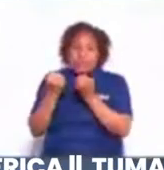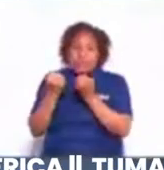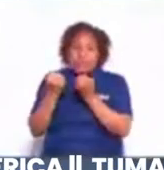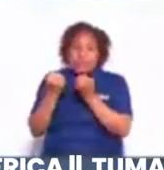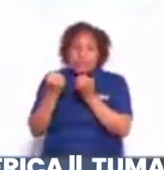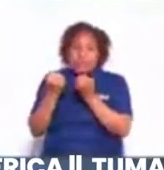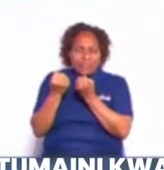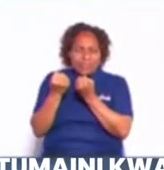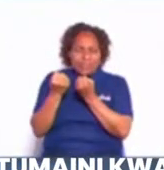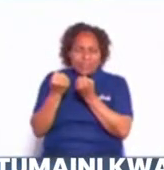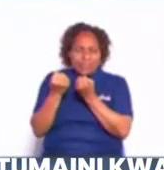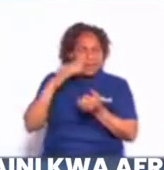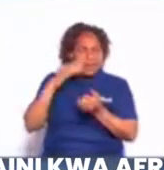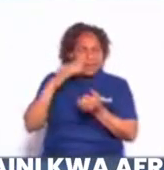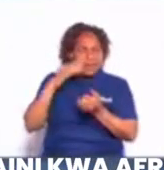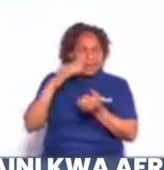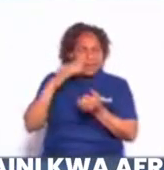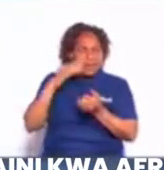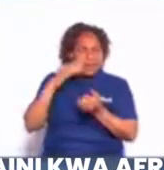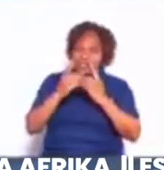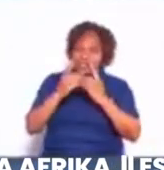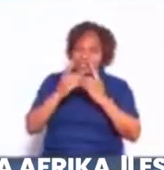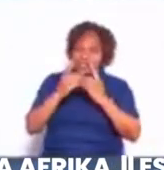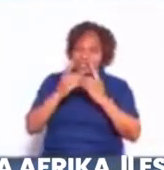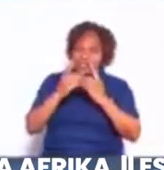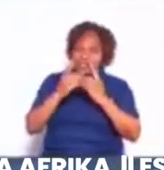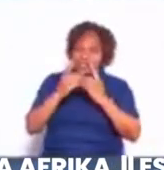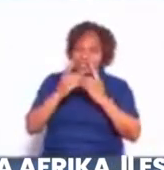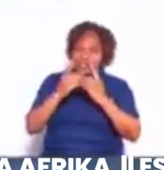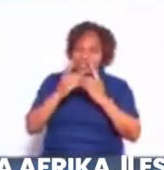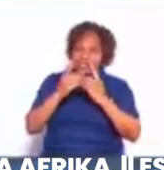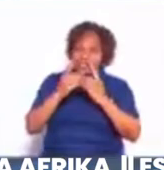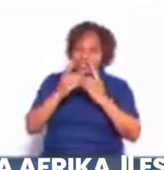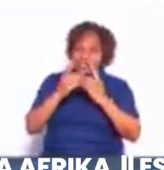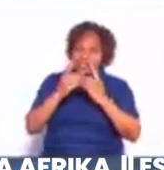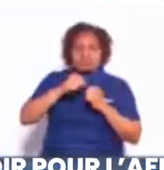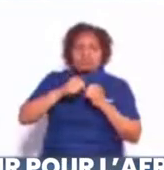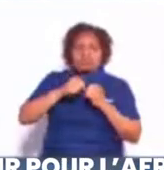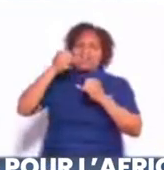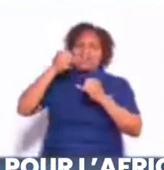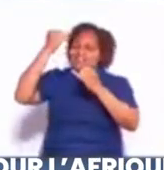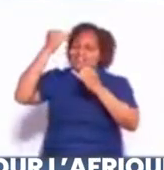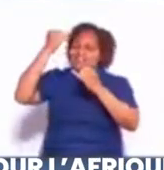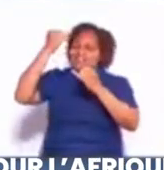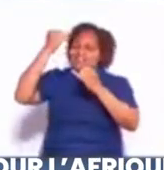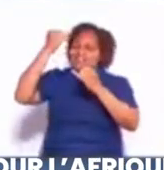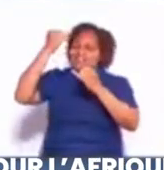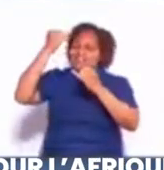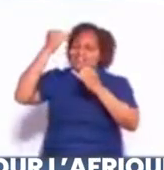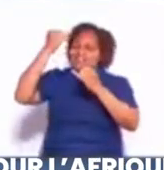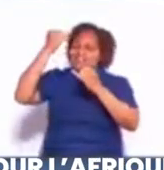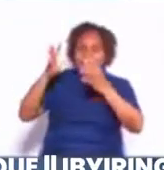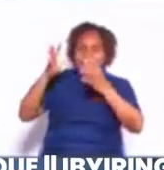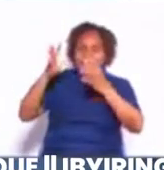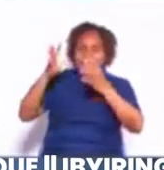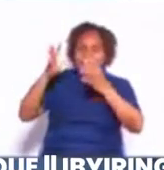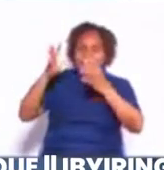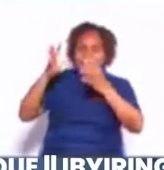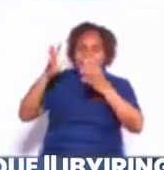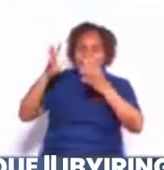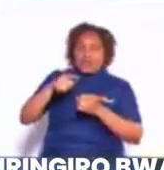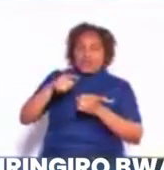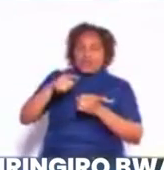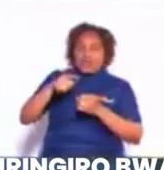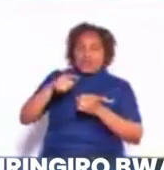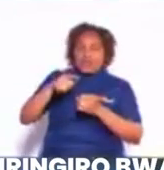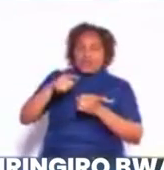I believe maybe I'm talking to some people who are just at the end of the marriage. You are just at the